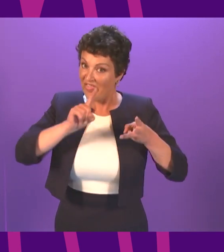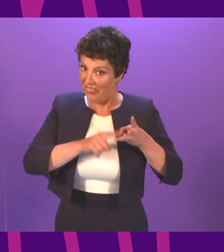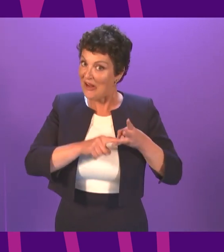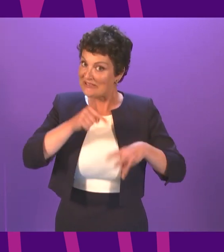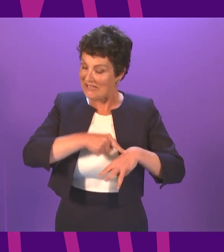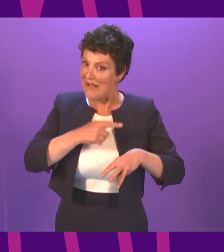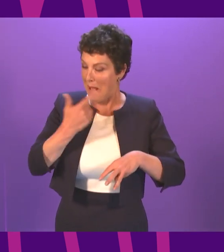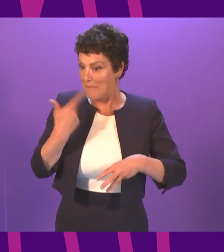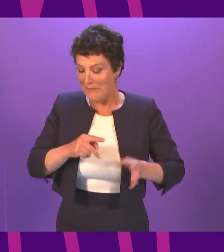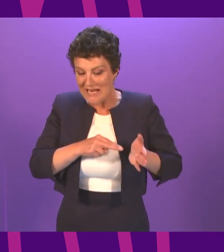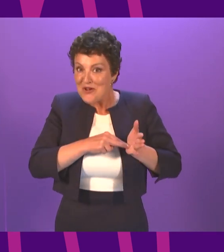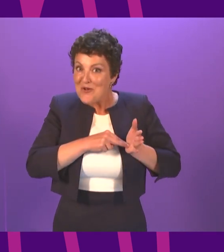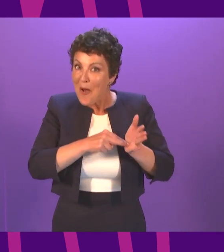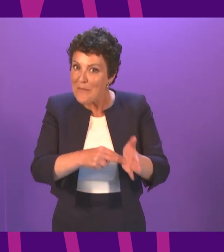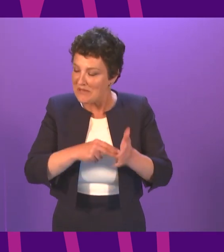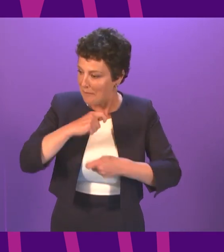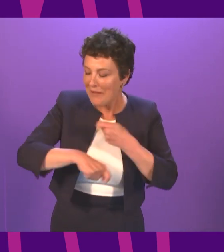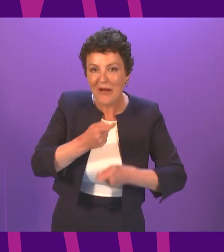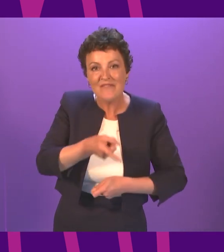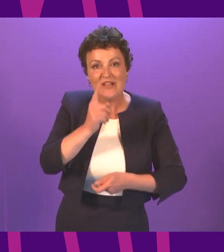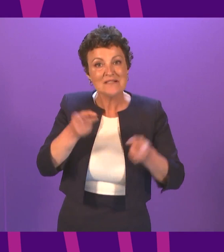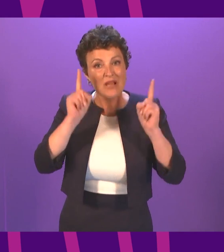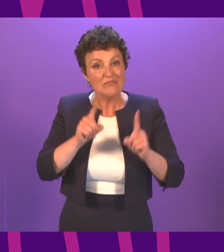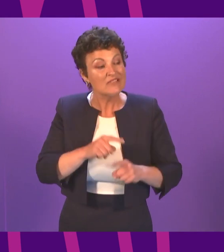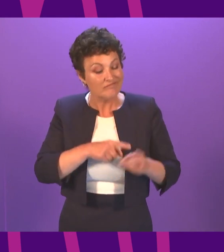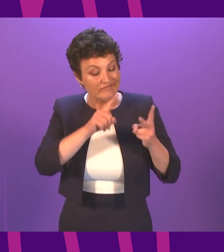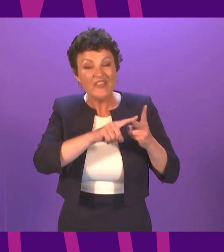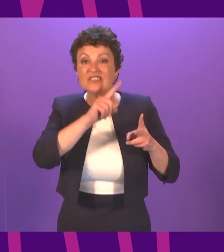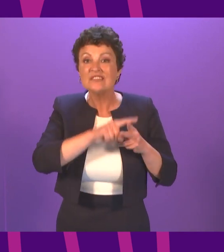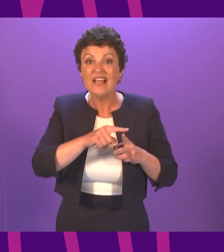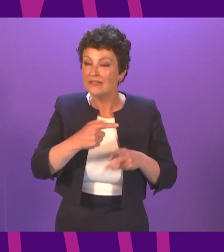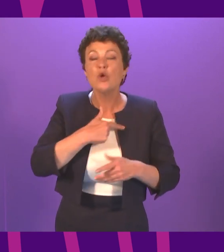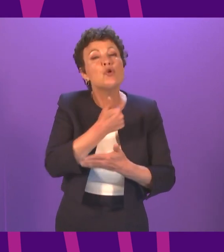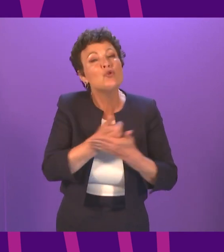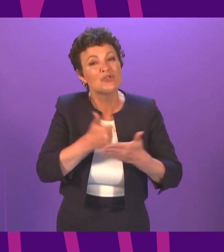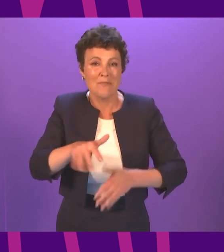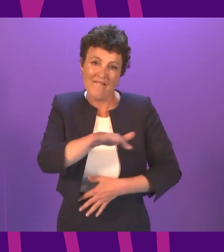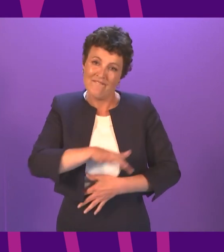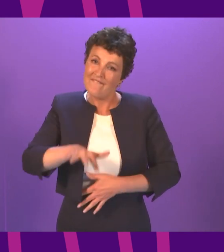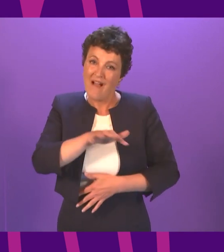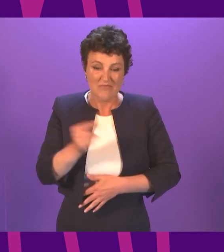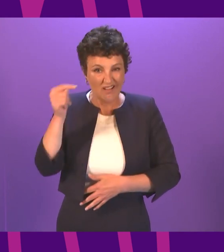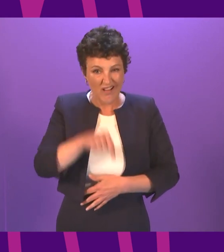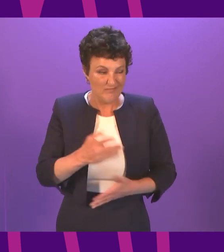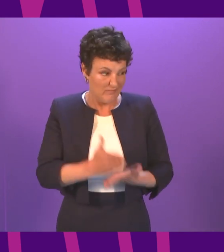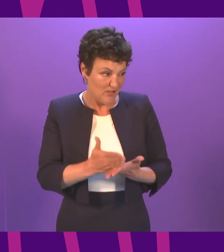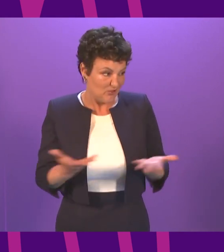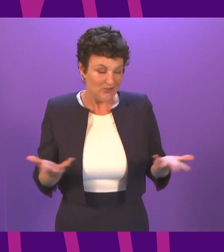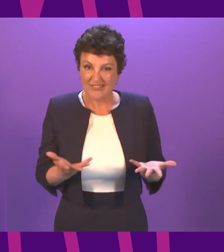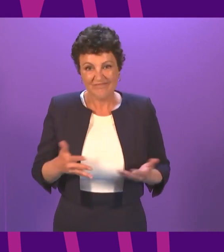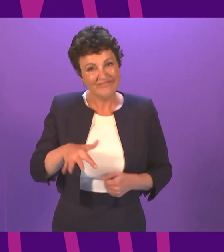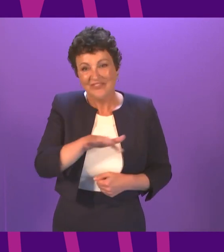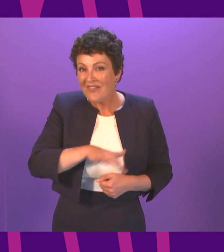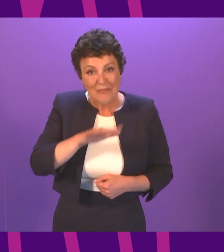Minister. On the previous two, my family have been present in the public gallery. Circumstances mean that